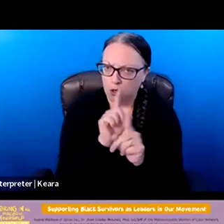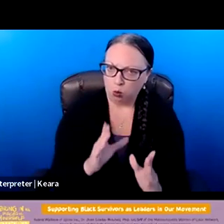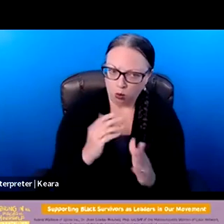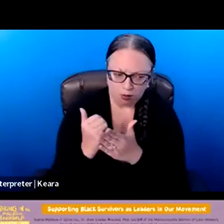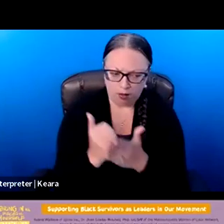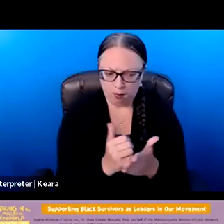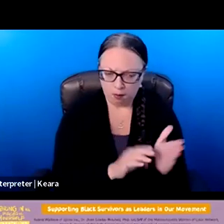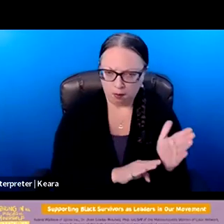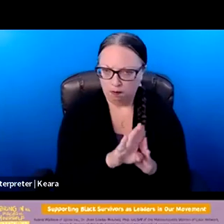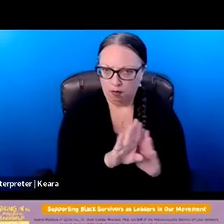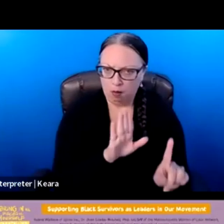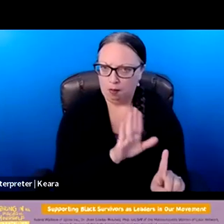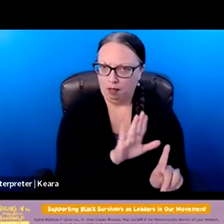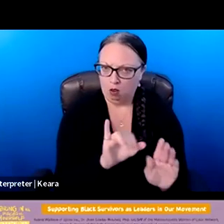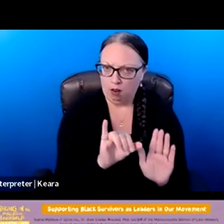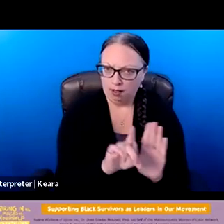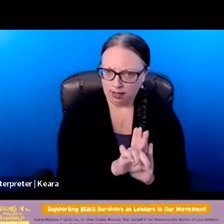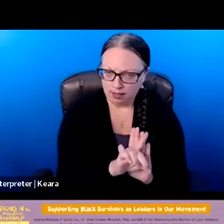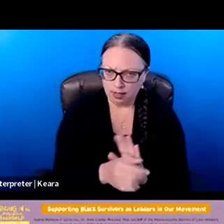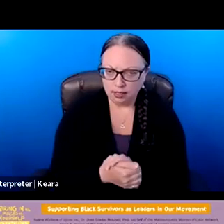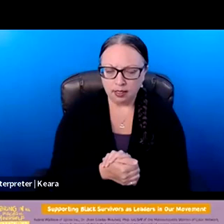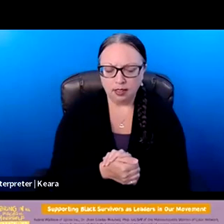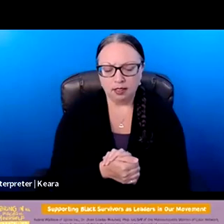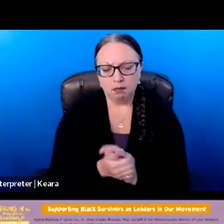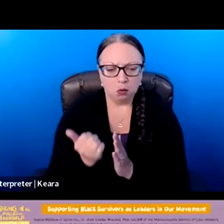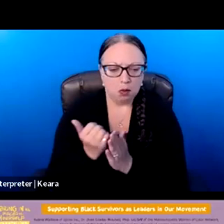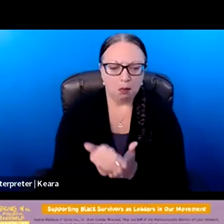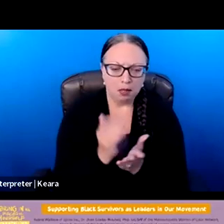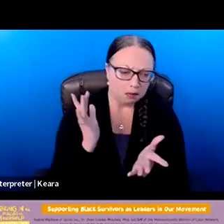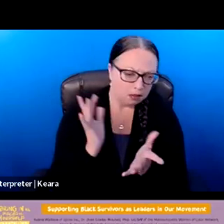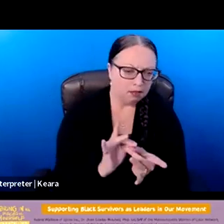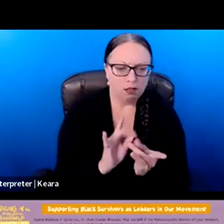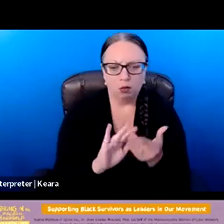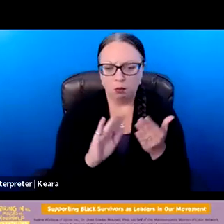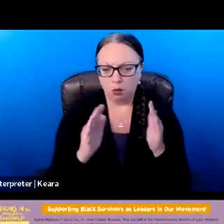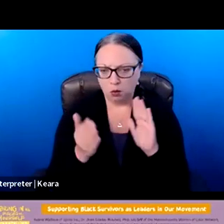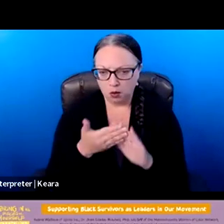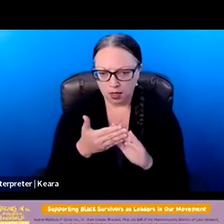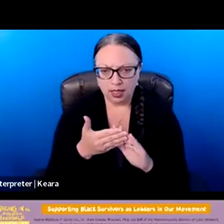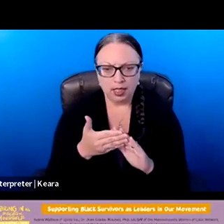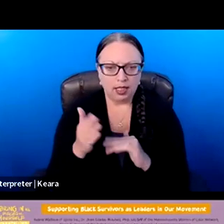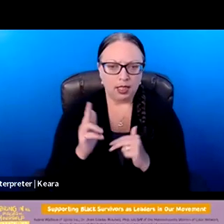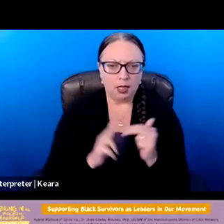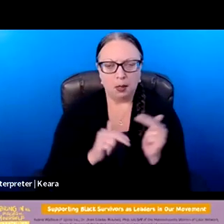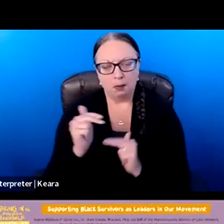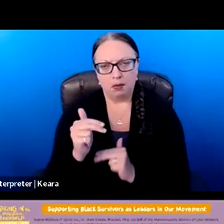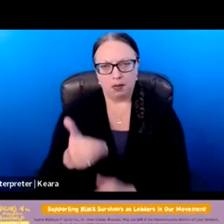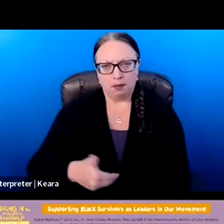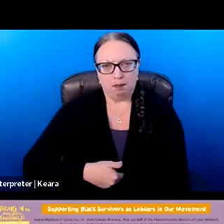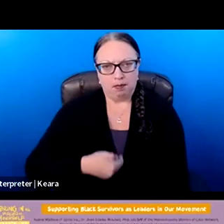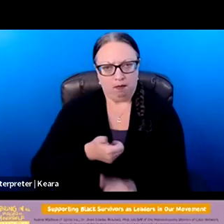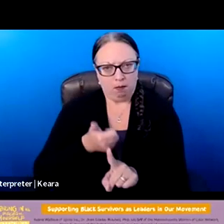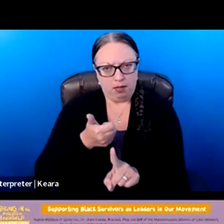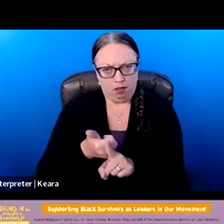sense of identity. So whether that's helping them to connect to community, build a sense of themselves,